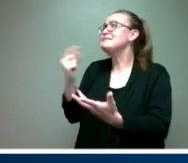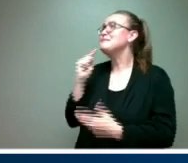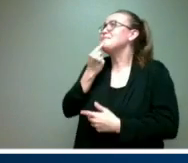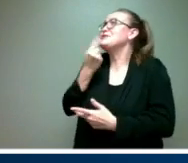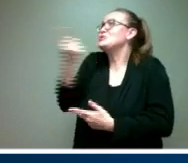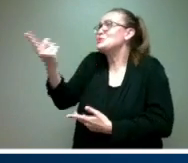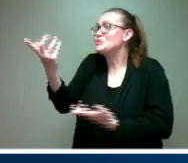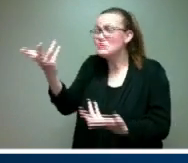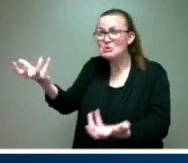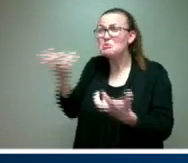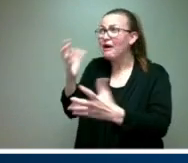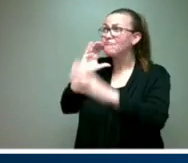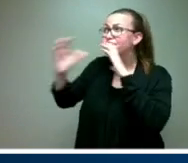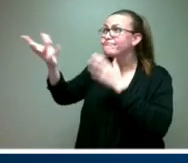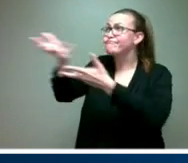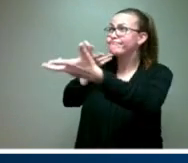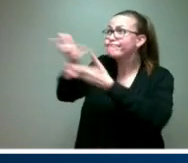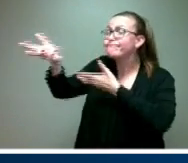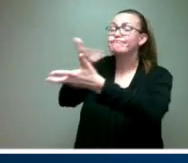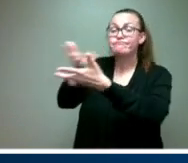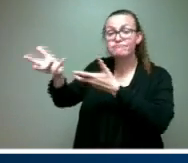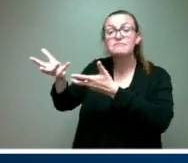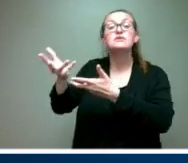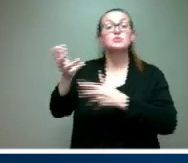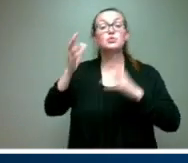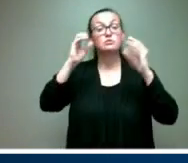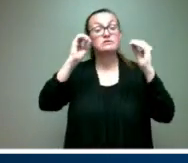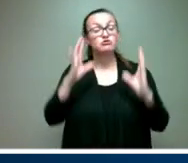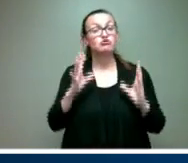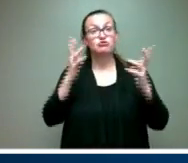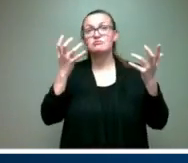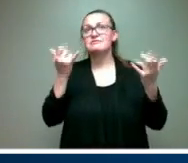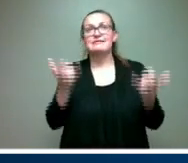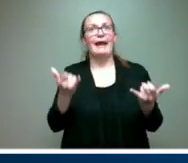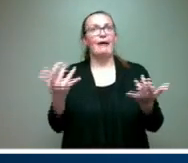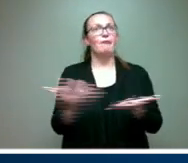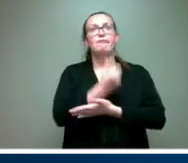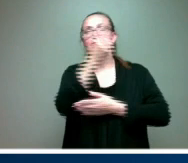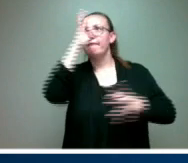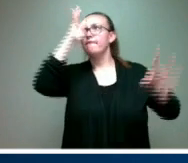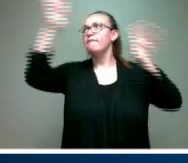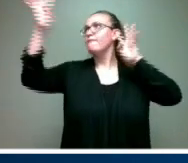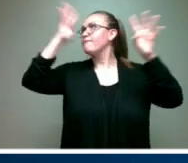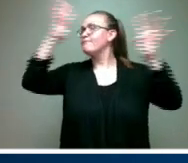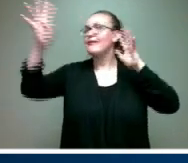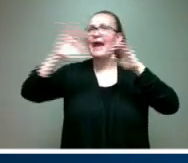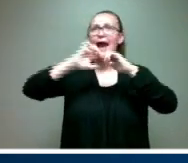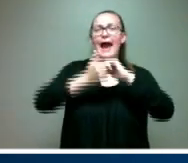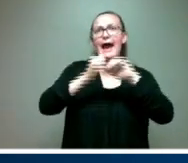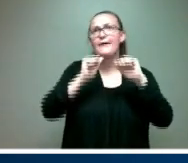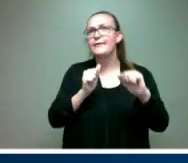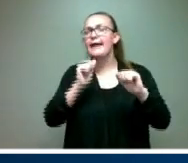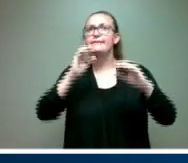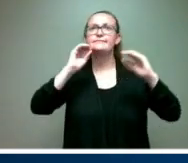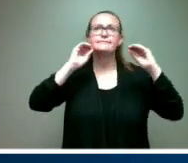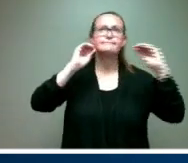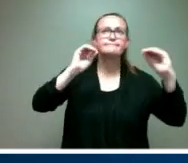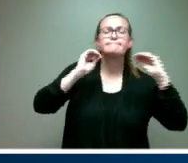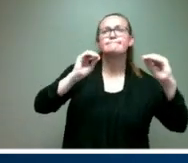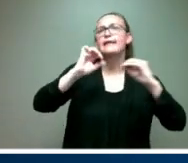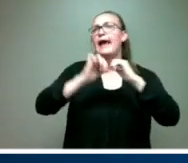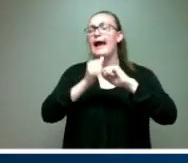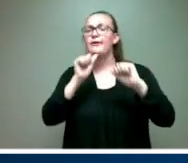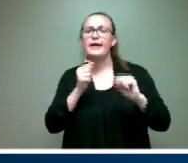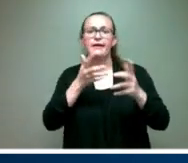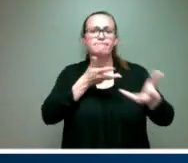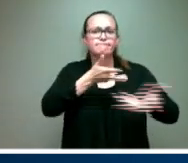have been doing some creative lessons and creative ways to get in touch with their students. And that's what it's all about. It's,